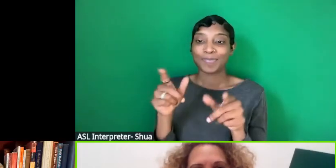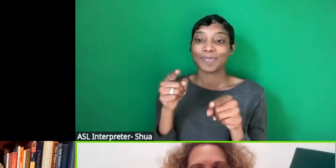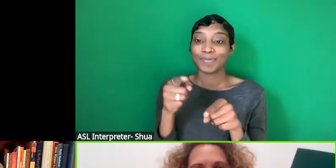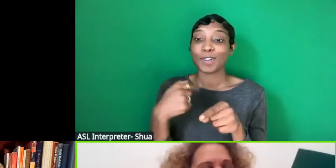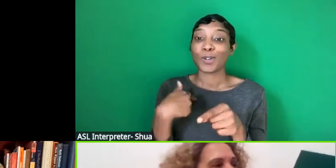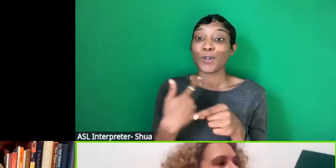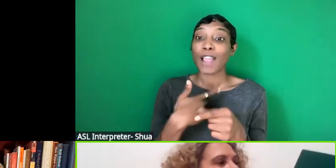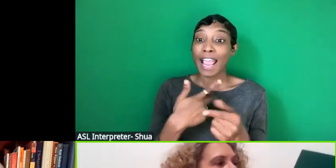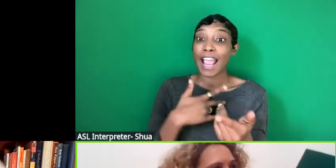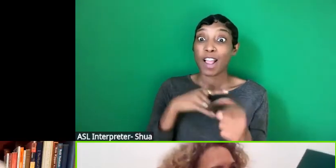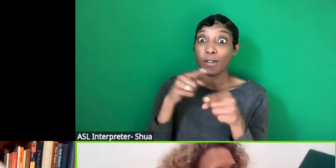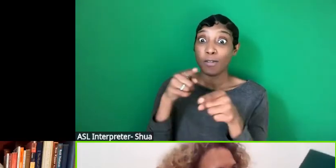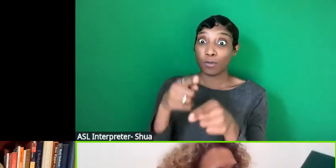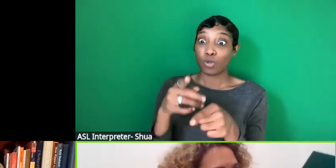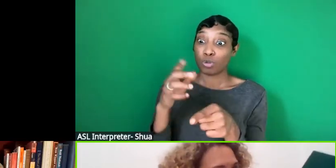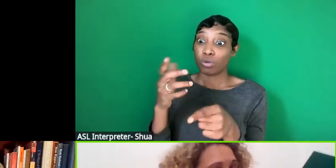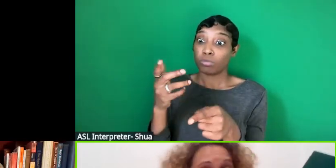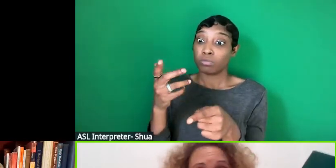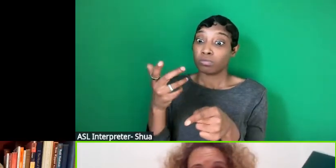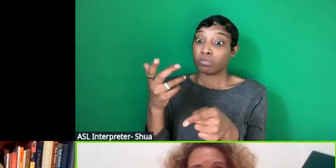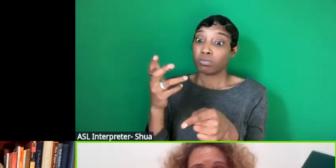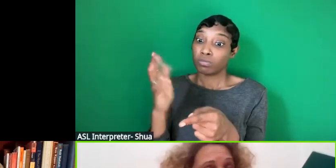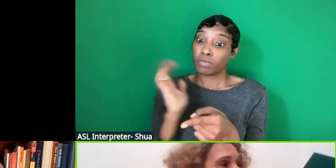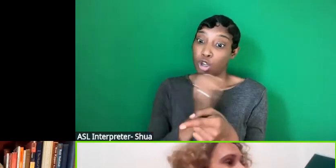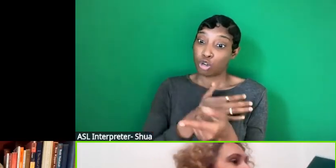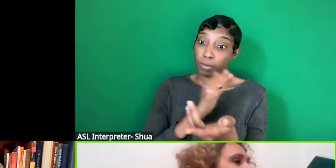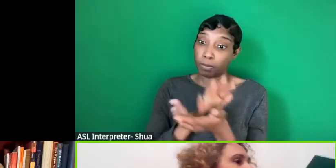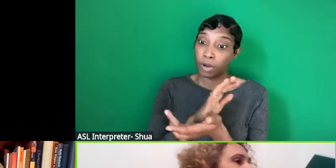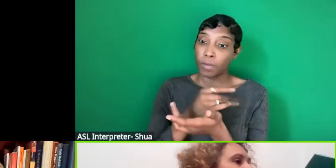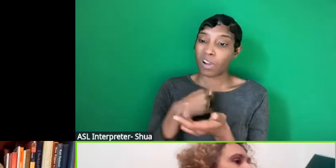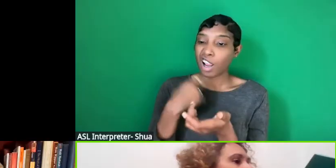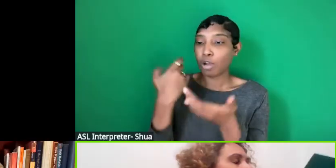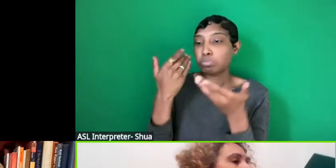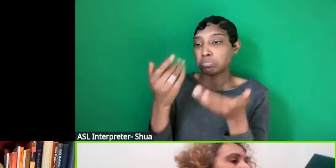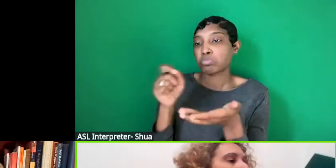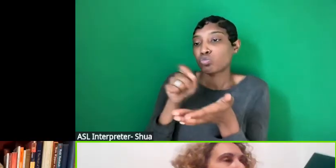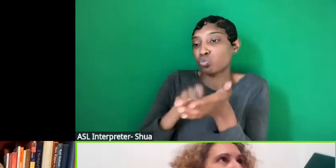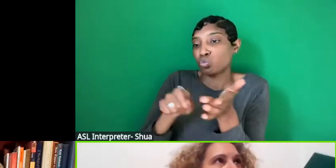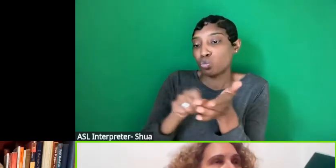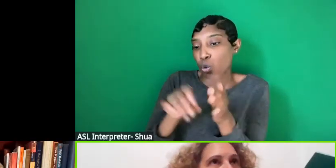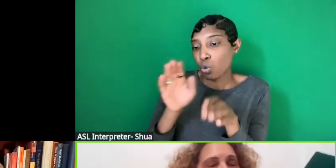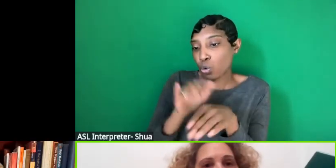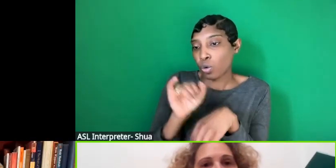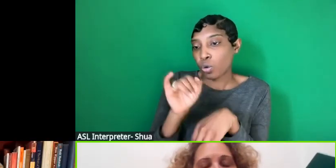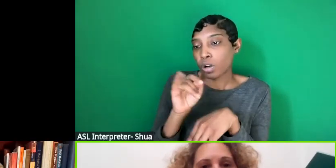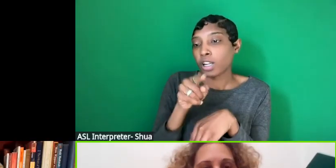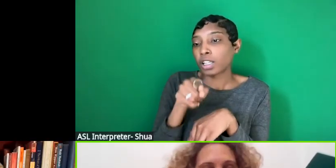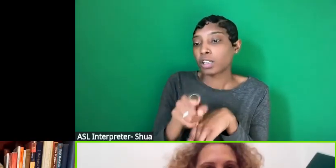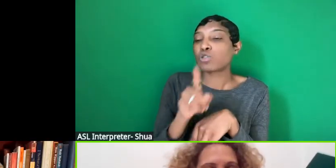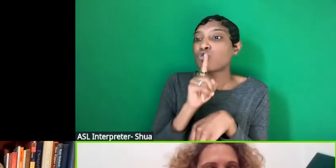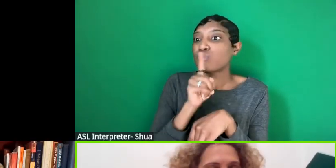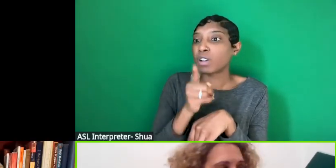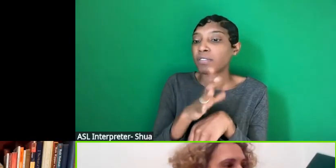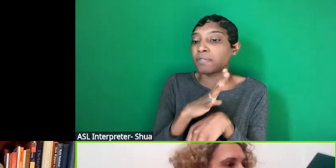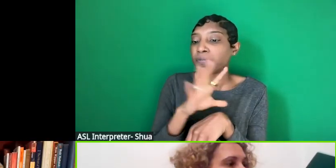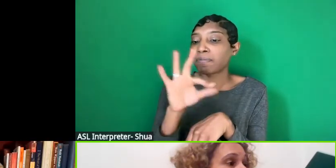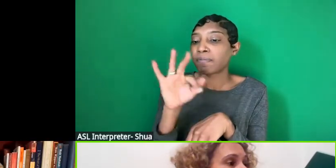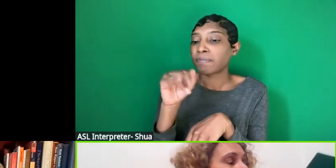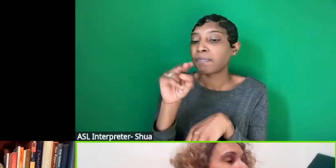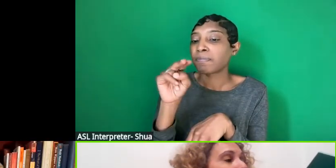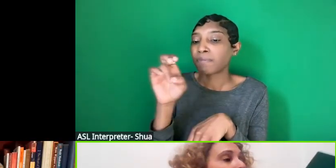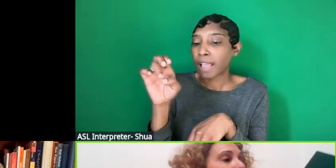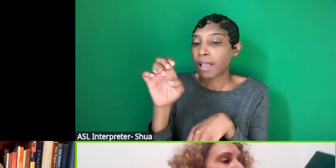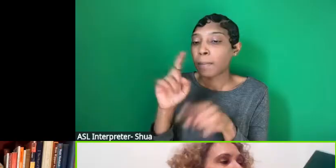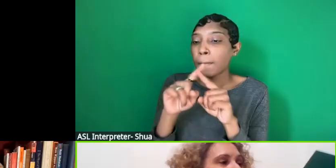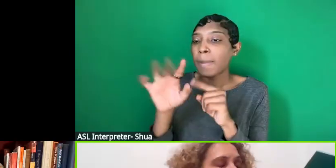have our paper. And what I did is I went ahead and wrote on it. This is actually with a very fine, but it is a felt tip